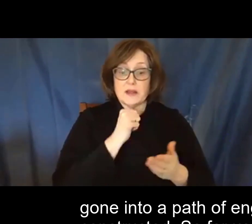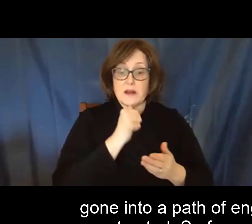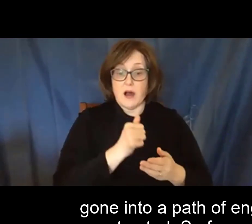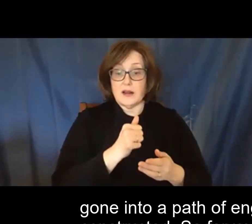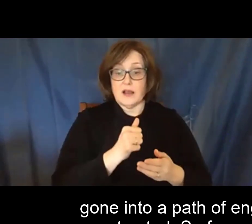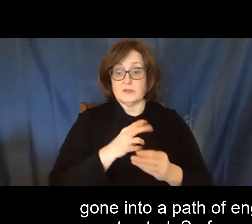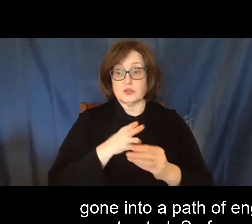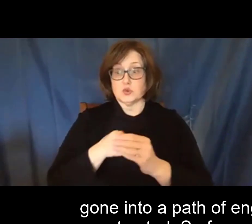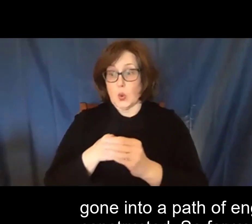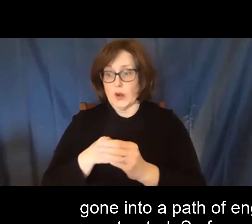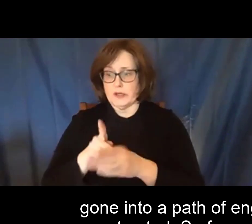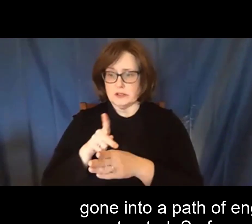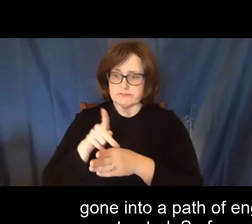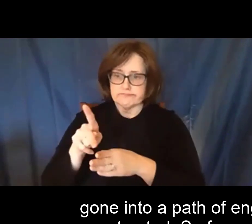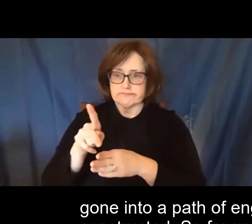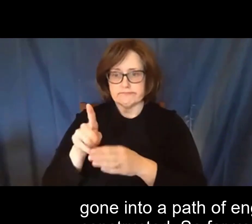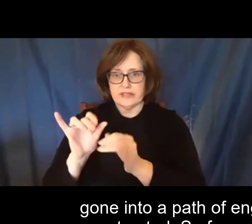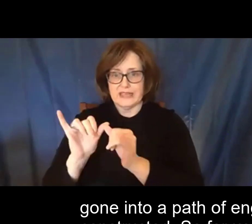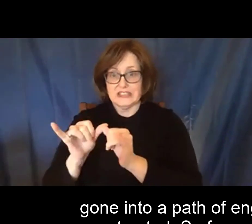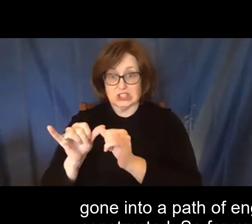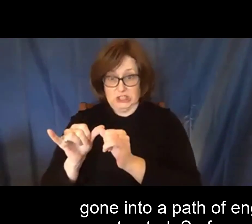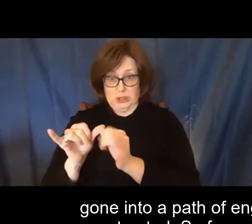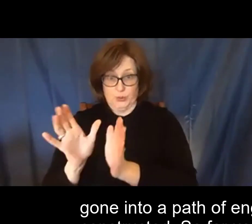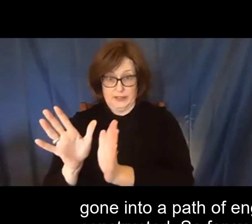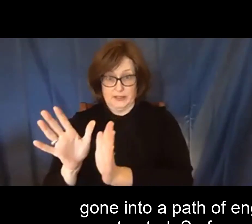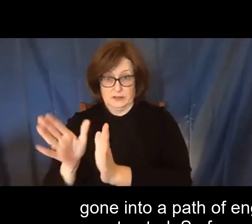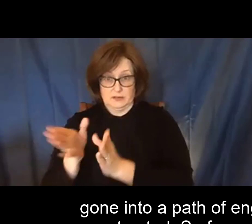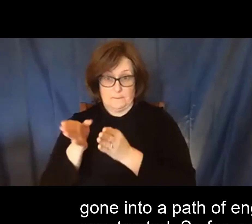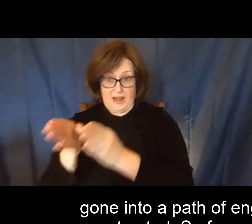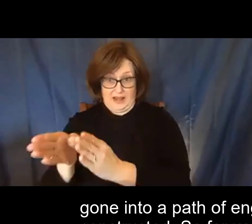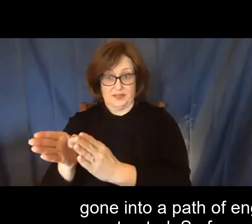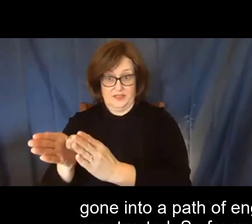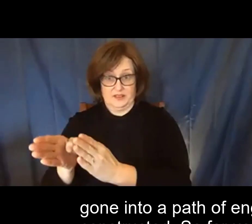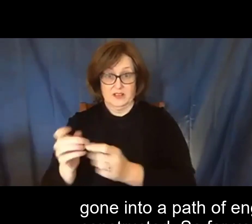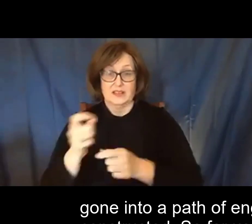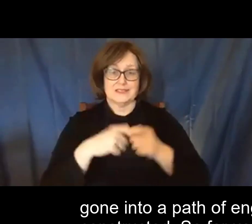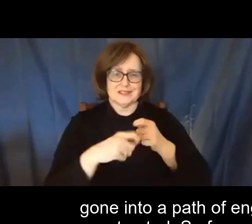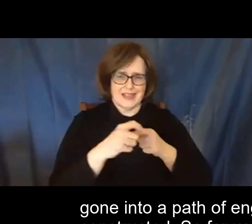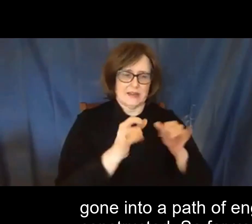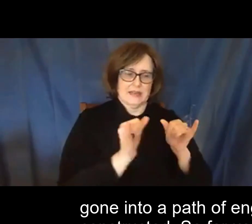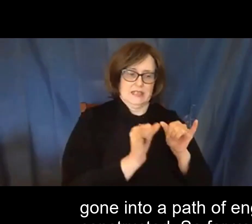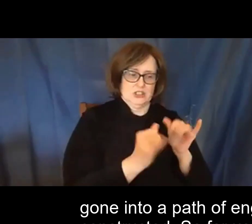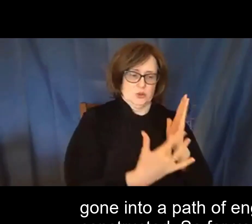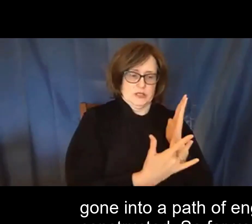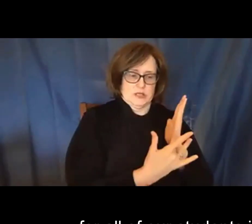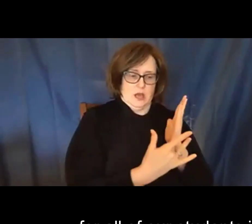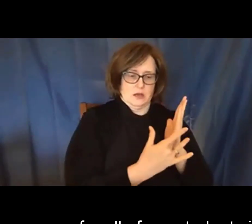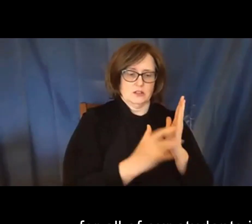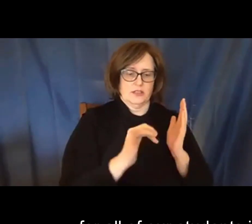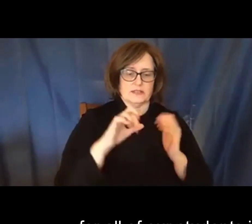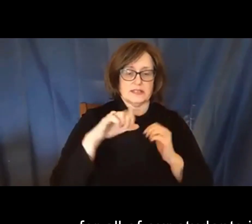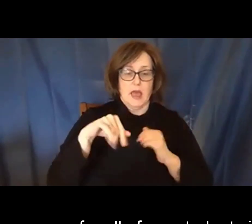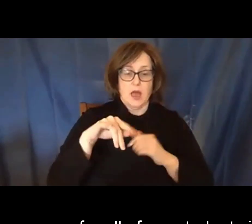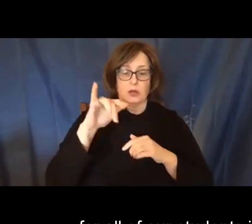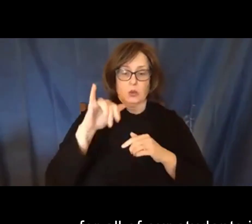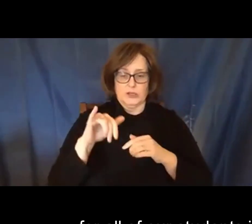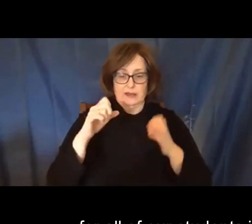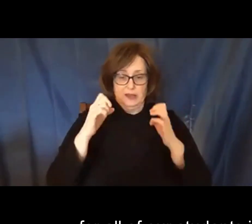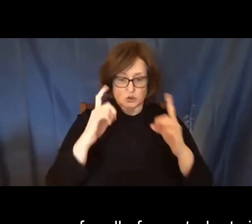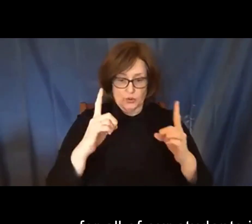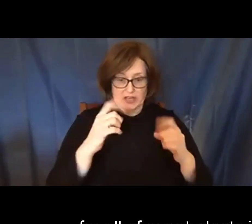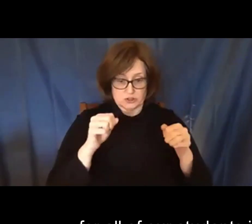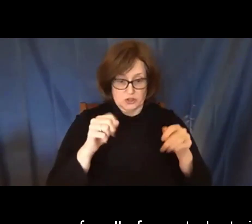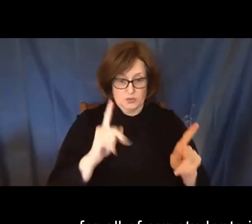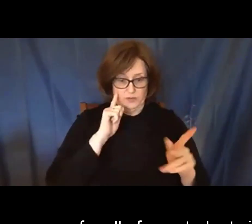as it's typically constructed. So for us, it's equity in education and opportunity for all of our students is